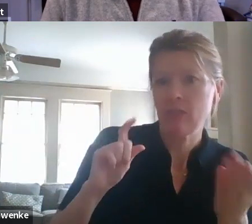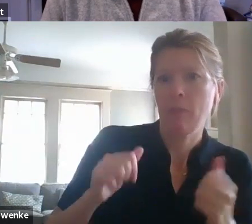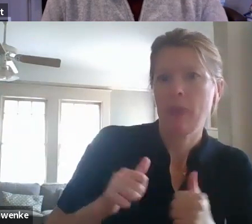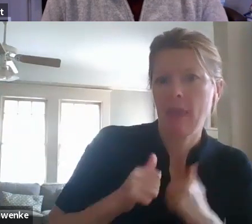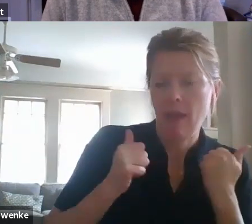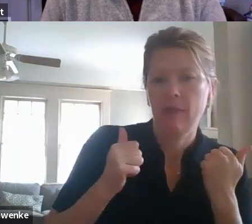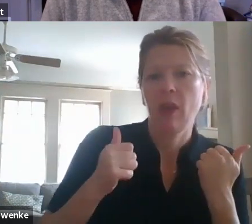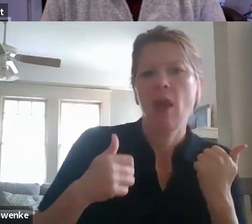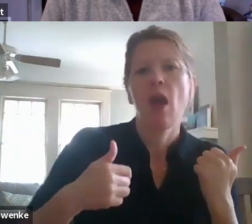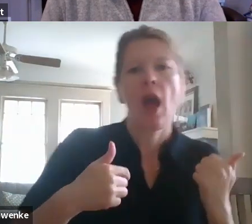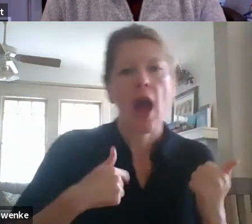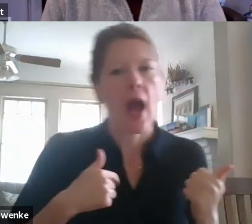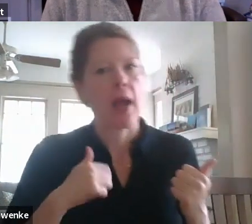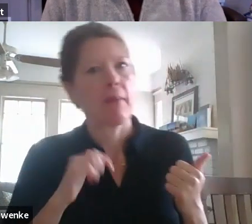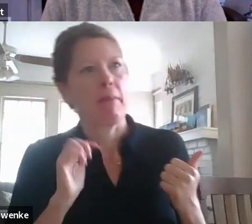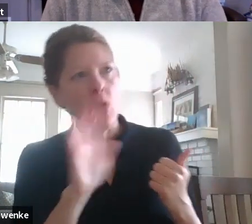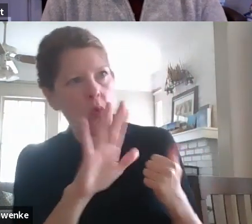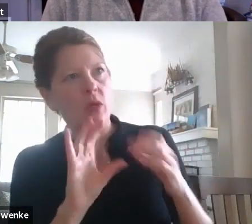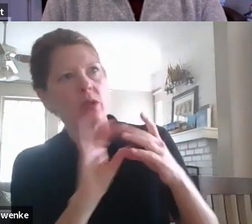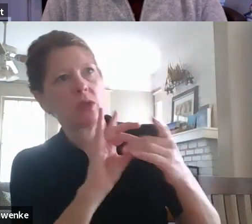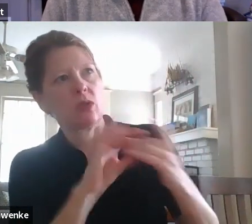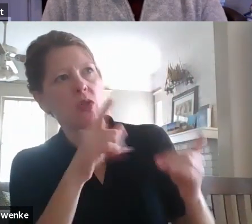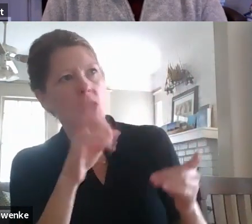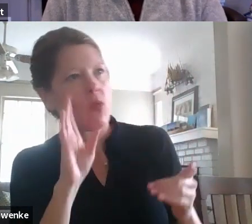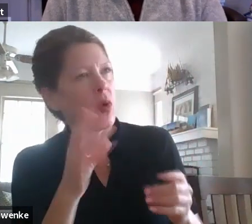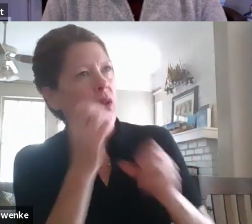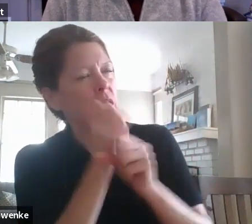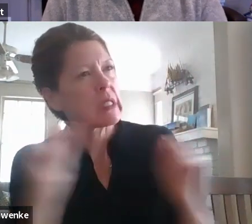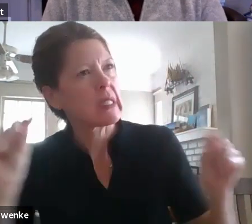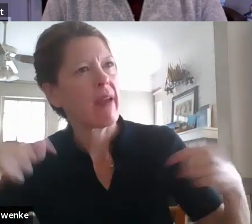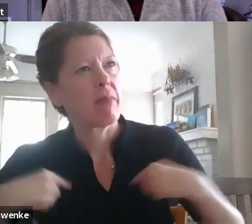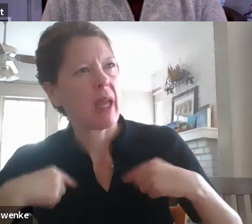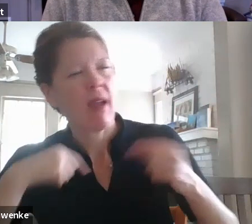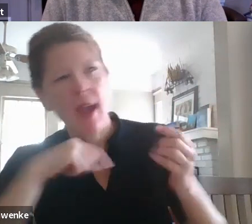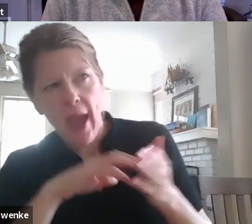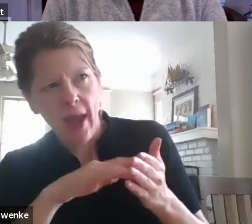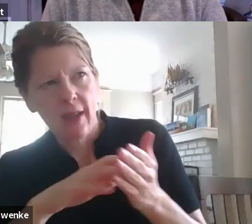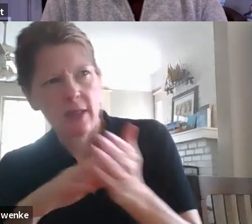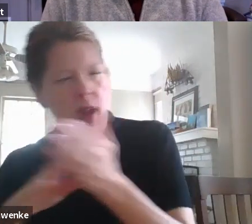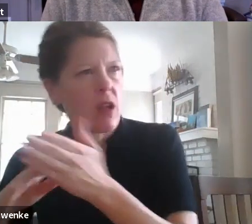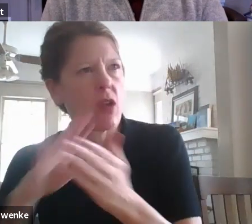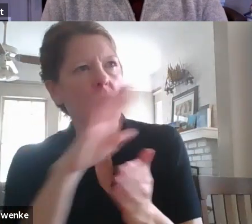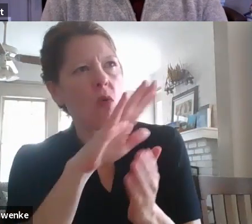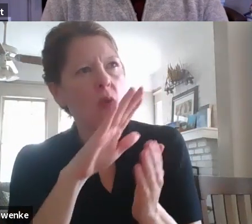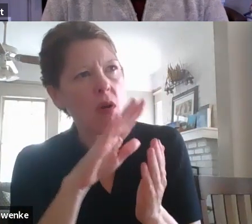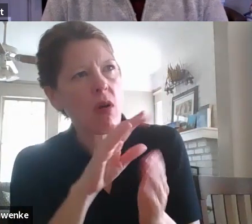yours. Oh, that you would save me, for I study your commandments.